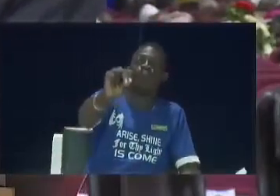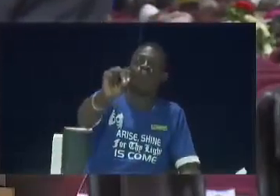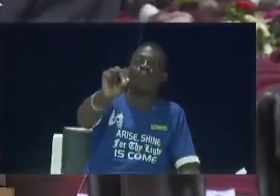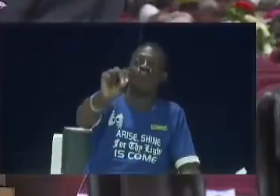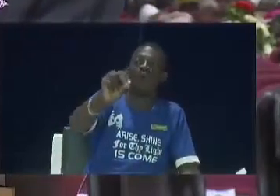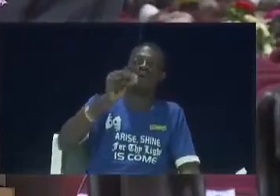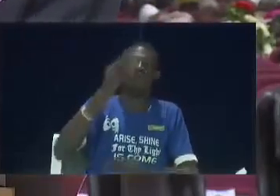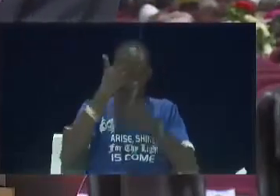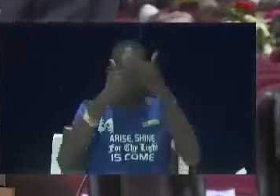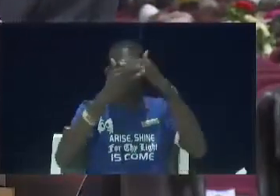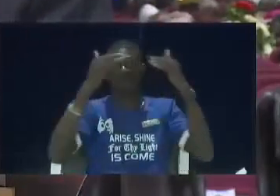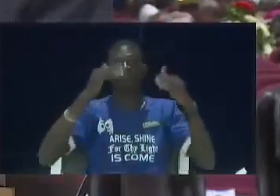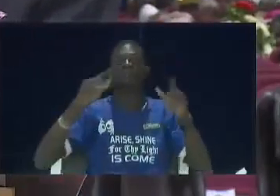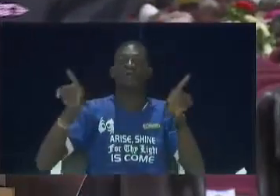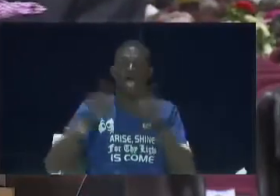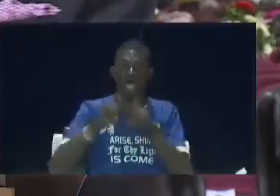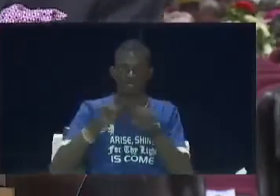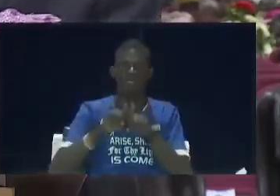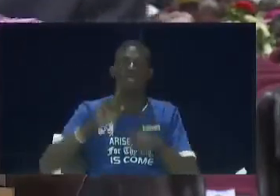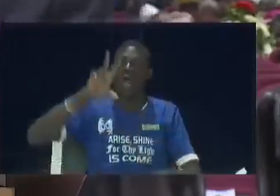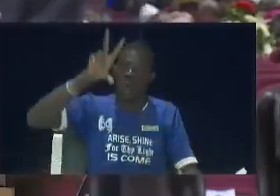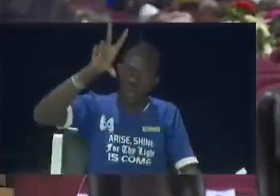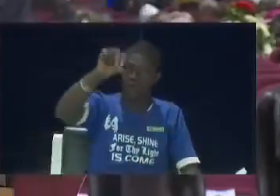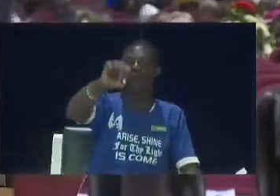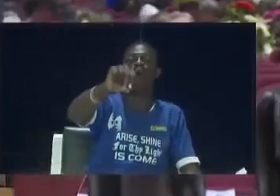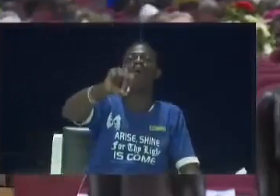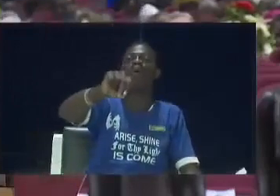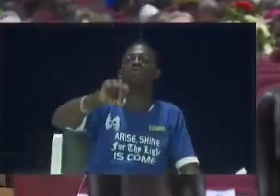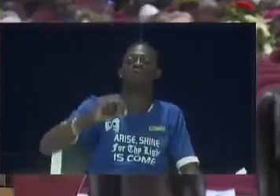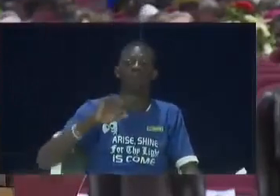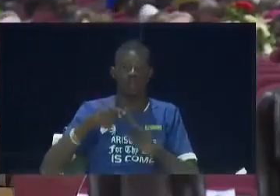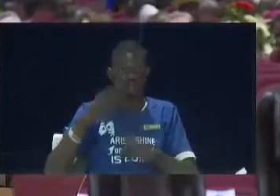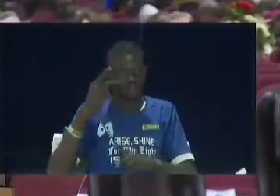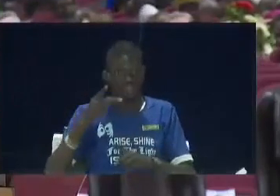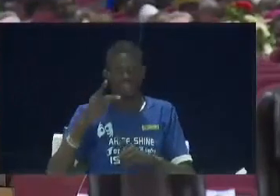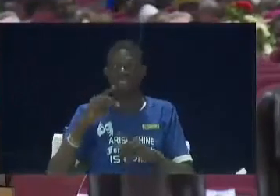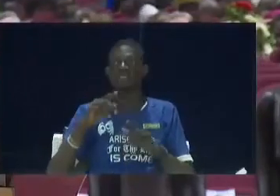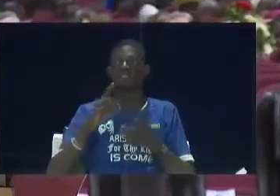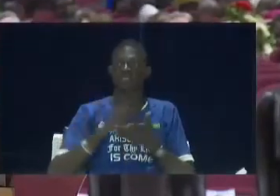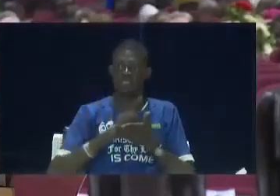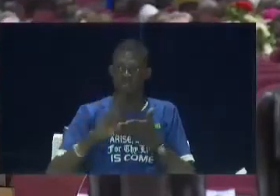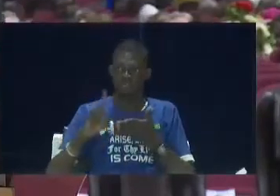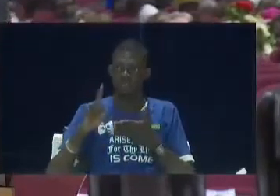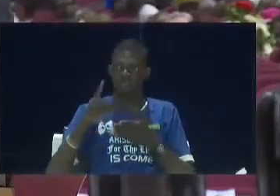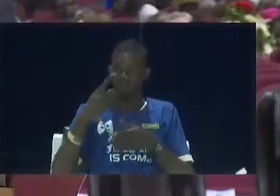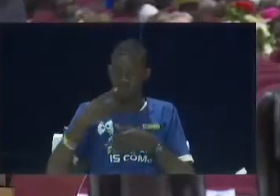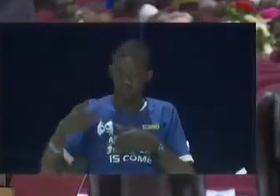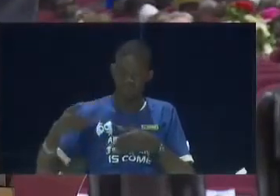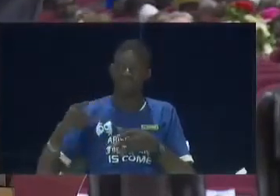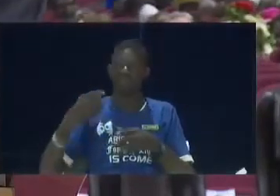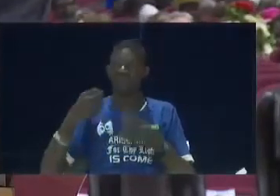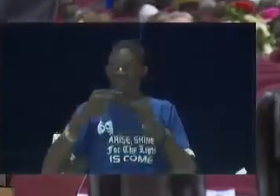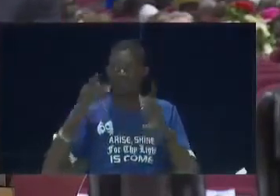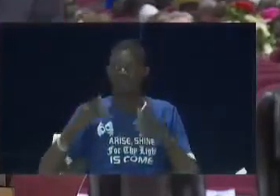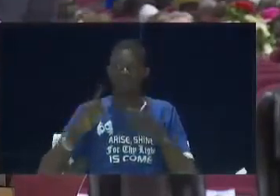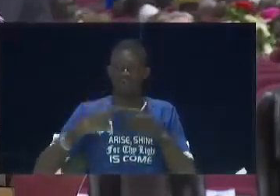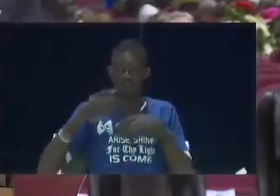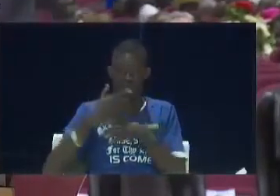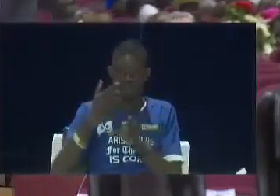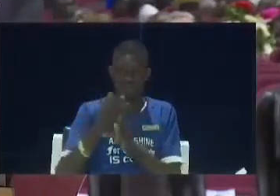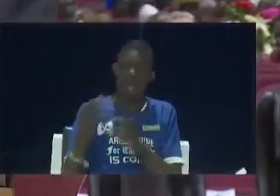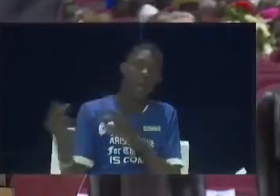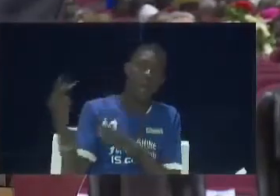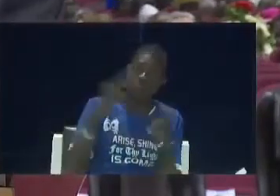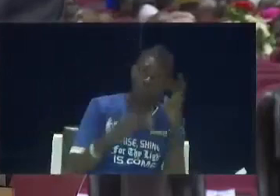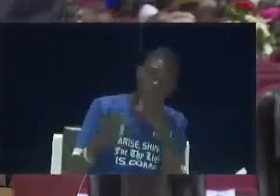then heaven says no. When we see a device of the enemy to create wars